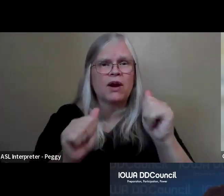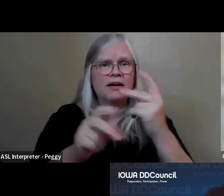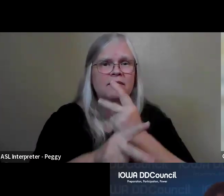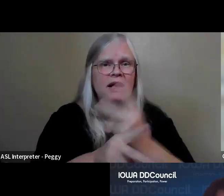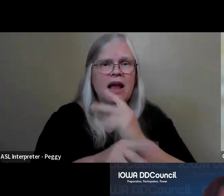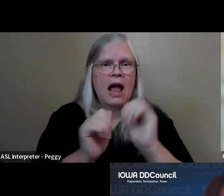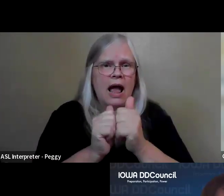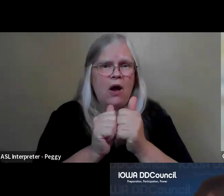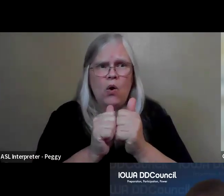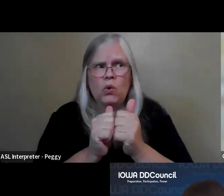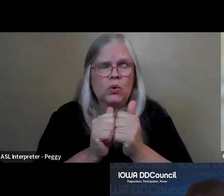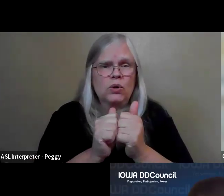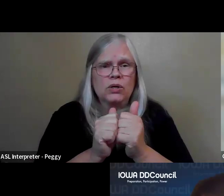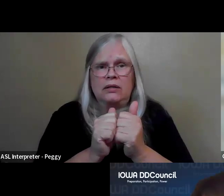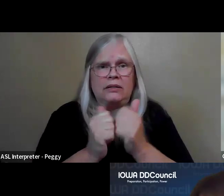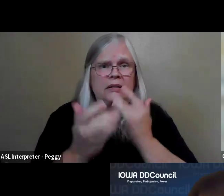to save money.